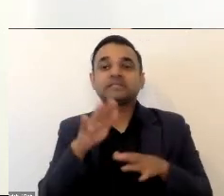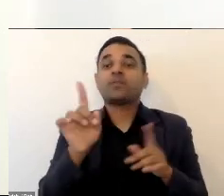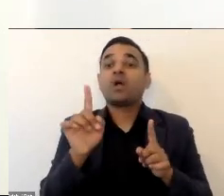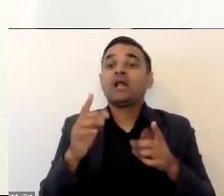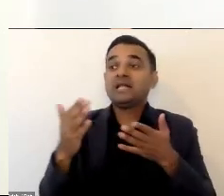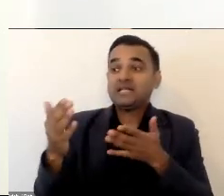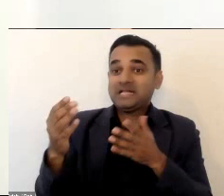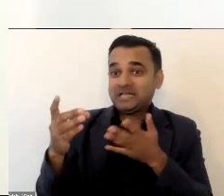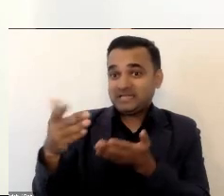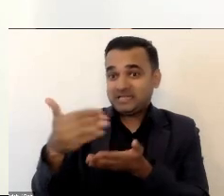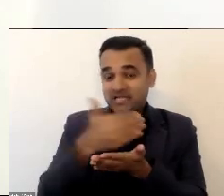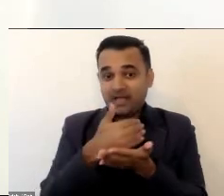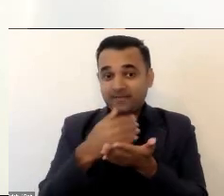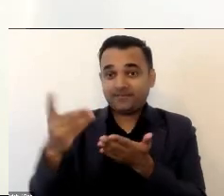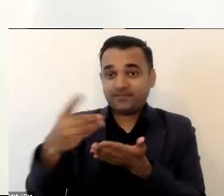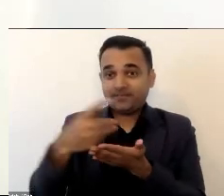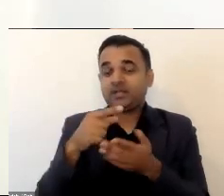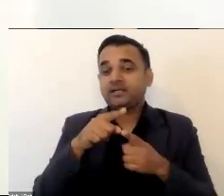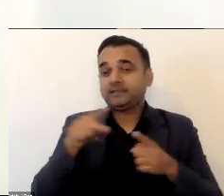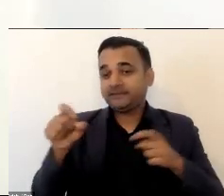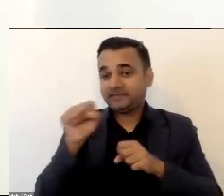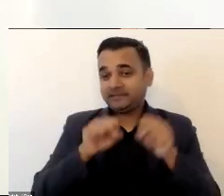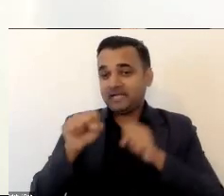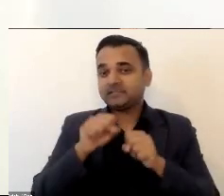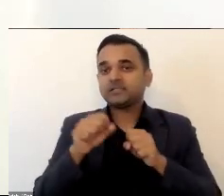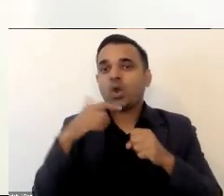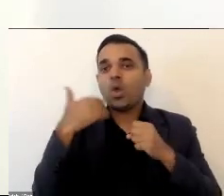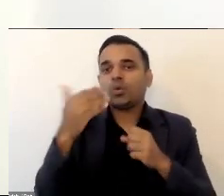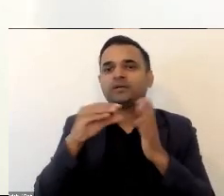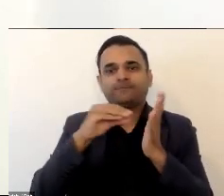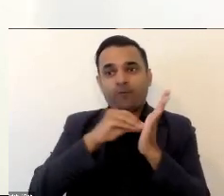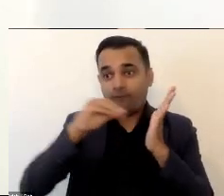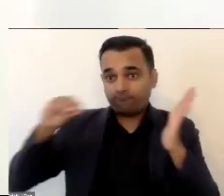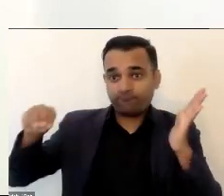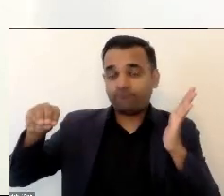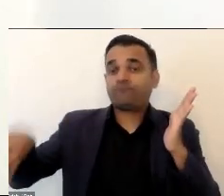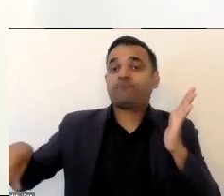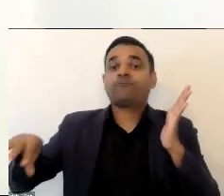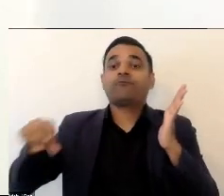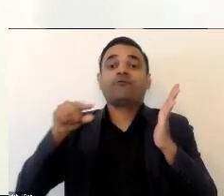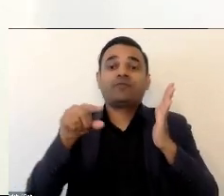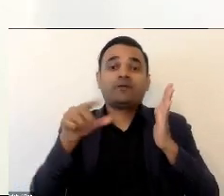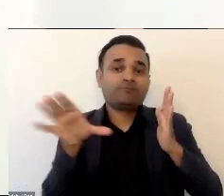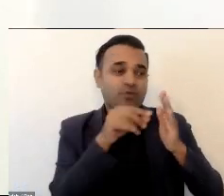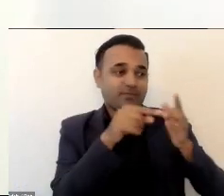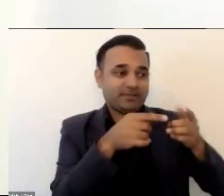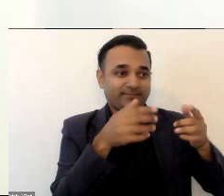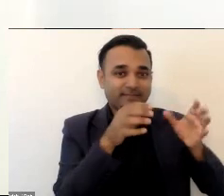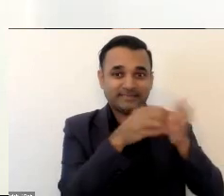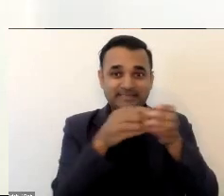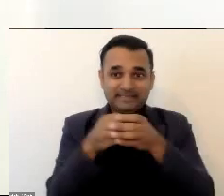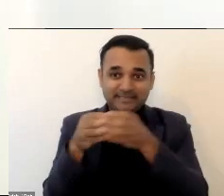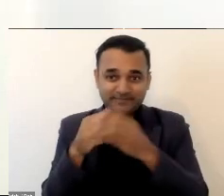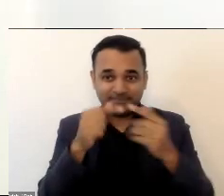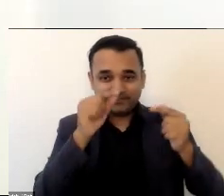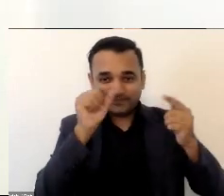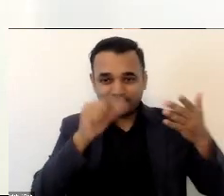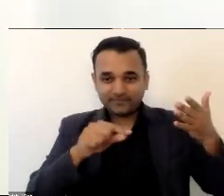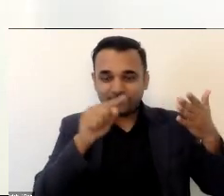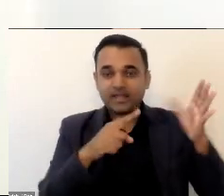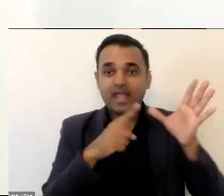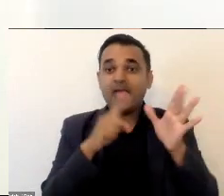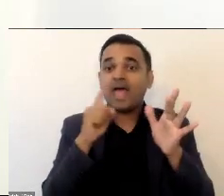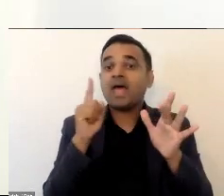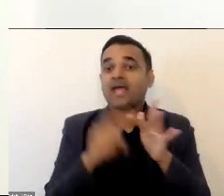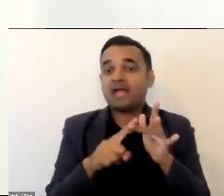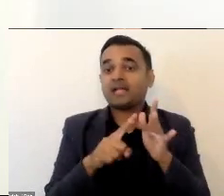browsing history, which can be correlated with gender. And so the AI system learned how to still continue